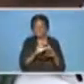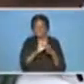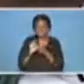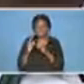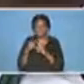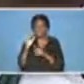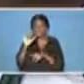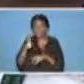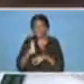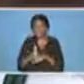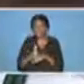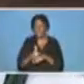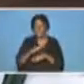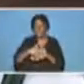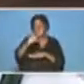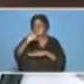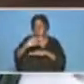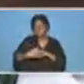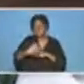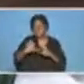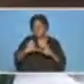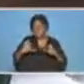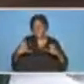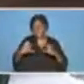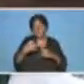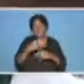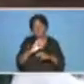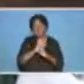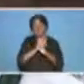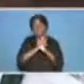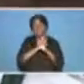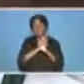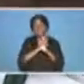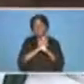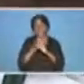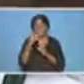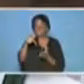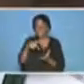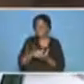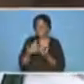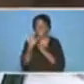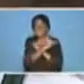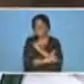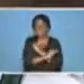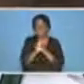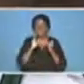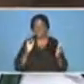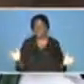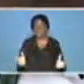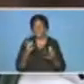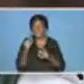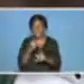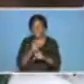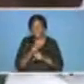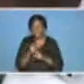Defense Force officers on the front line of the defense of this country. I encourage them to keep that zeal and to always seek to